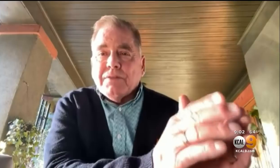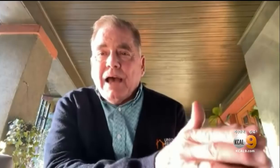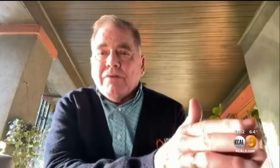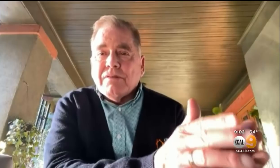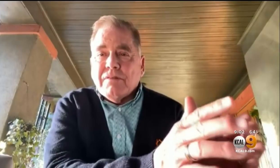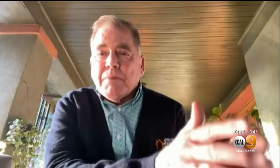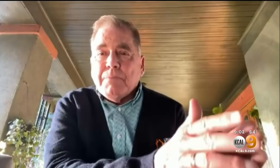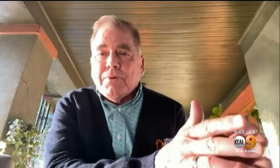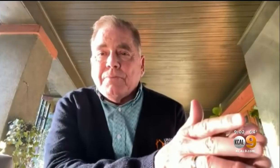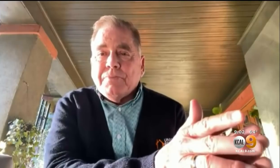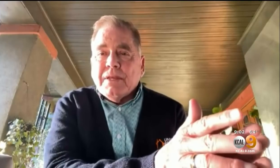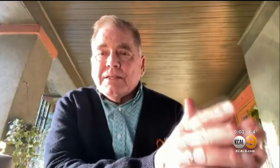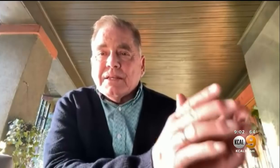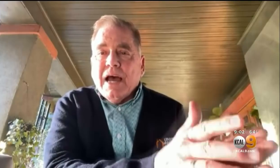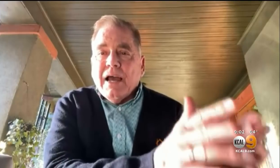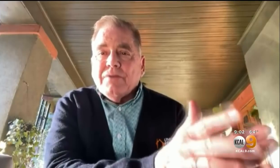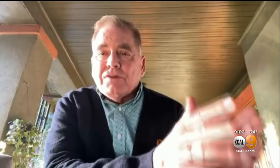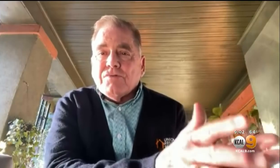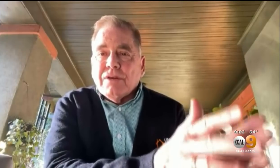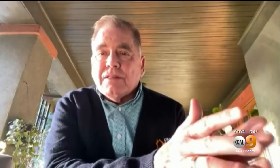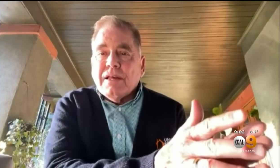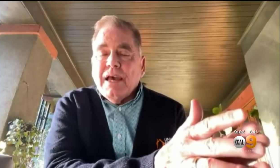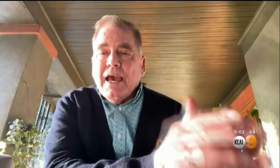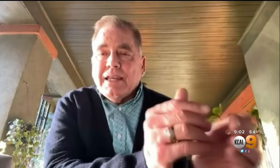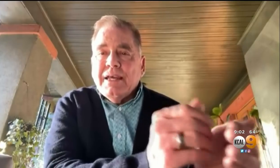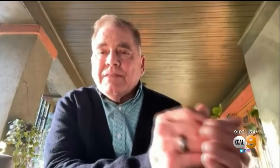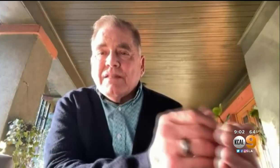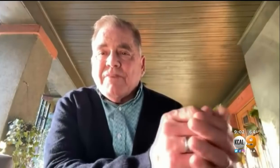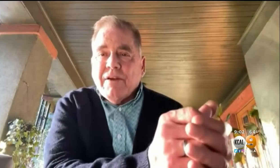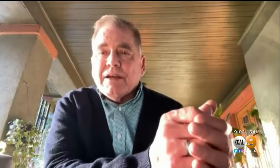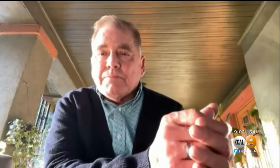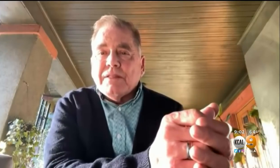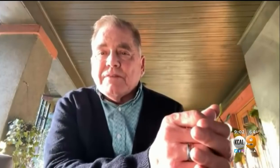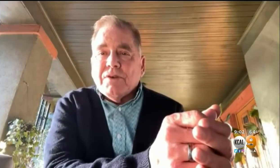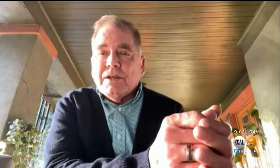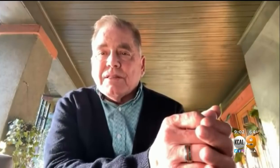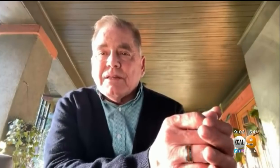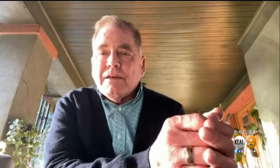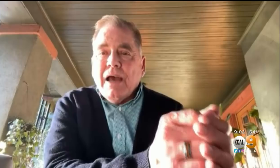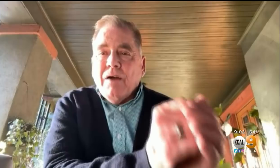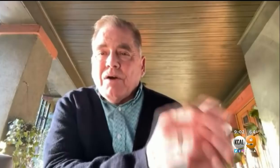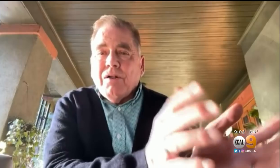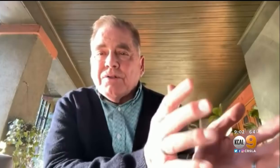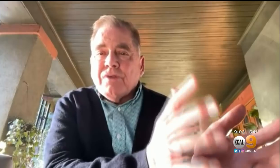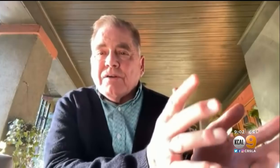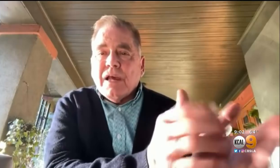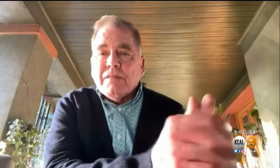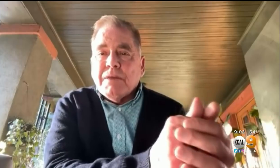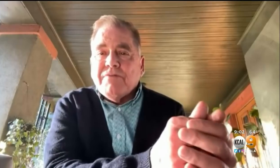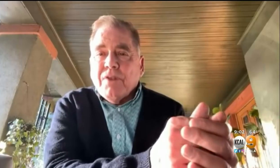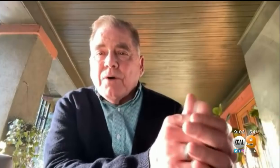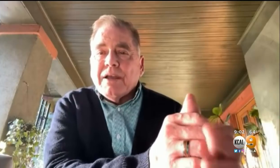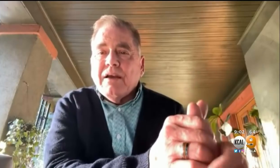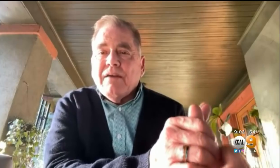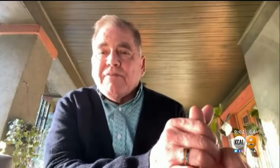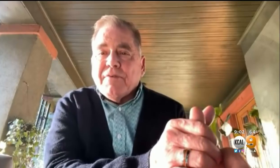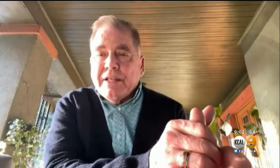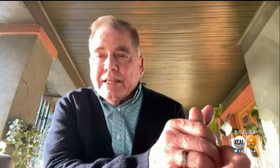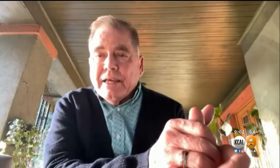upon thousands of people to die on the streets. And in these very expensive units, alcohol and drugs has been